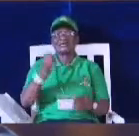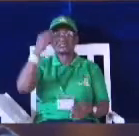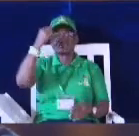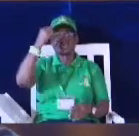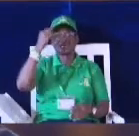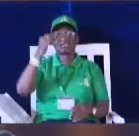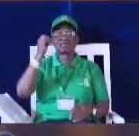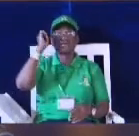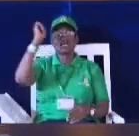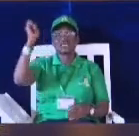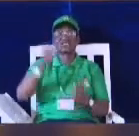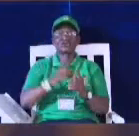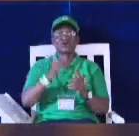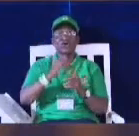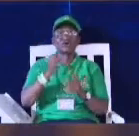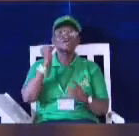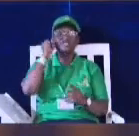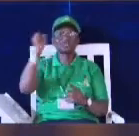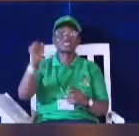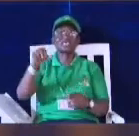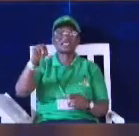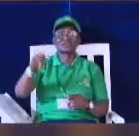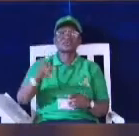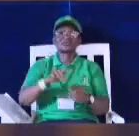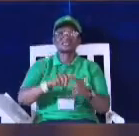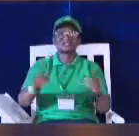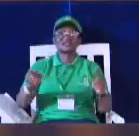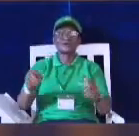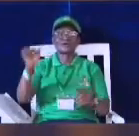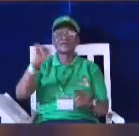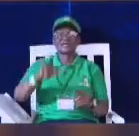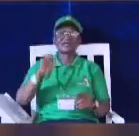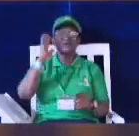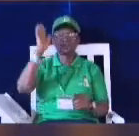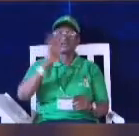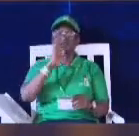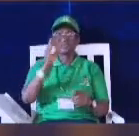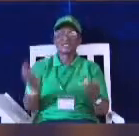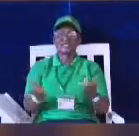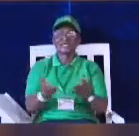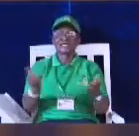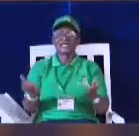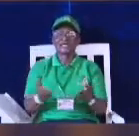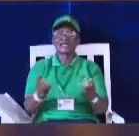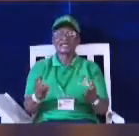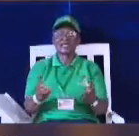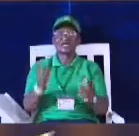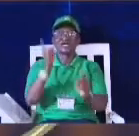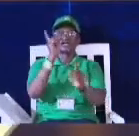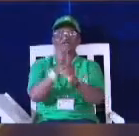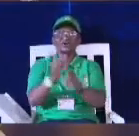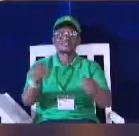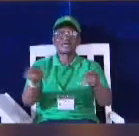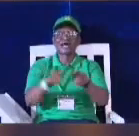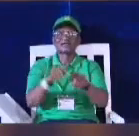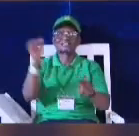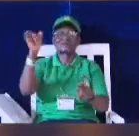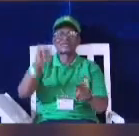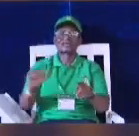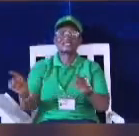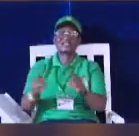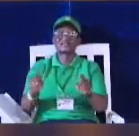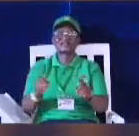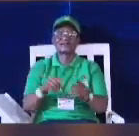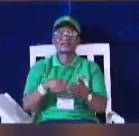or she needs deliverance. They will be here, just like they did this morning, laying hands